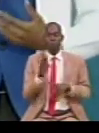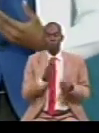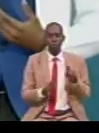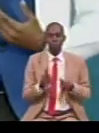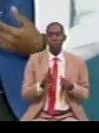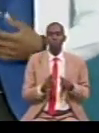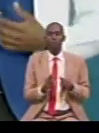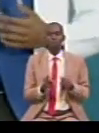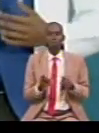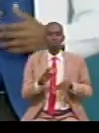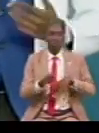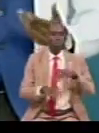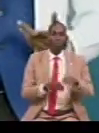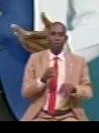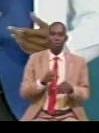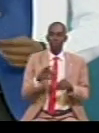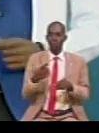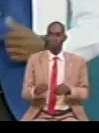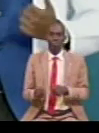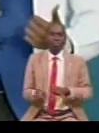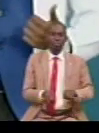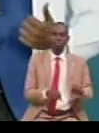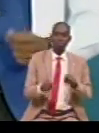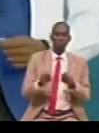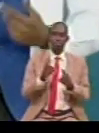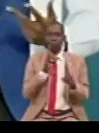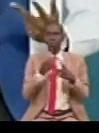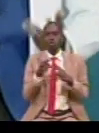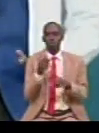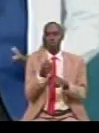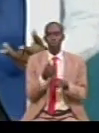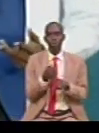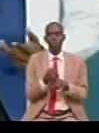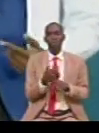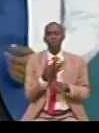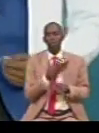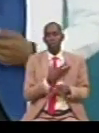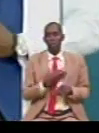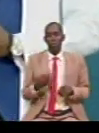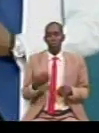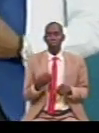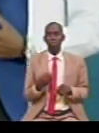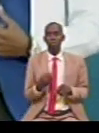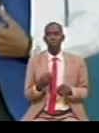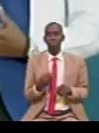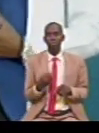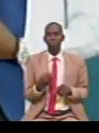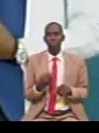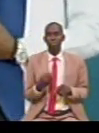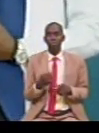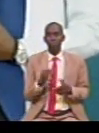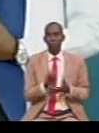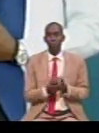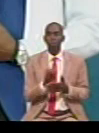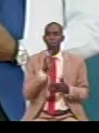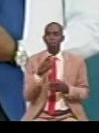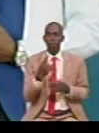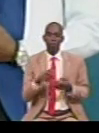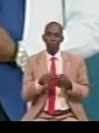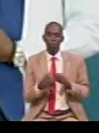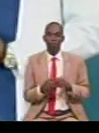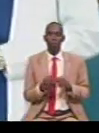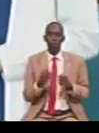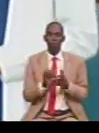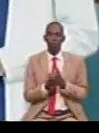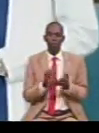called somewhere. So that's what you call schizophrenia or hallucinations, or basically psychosis. And that's the condition he was